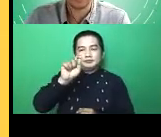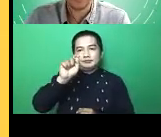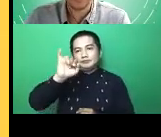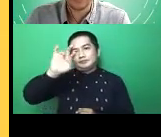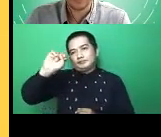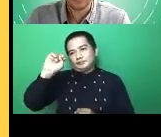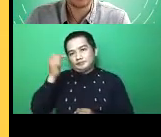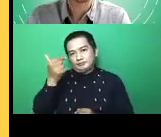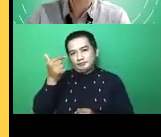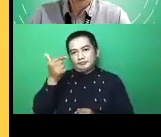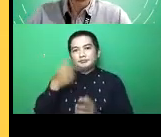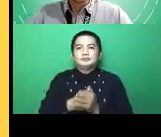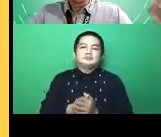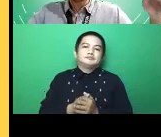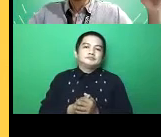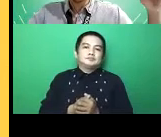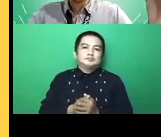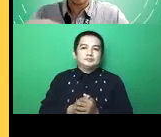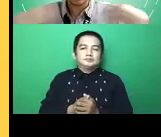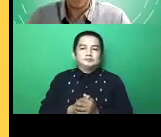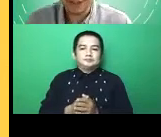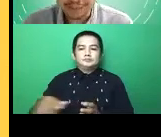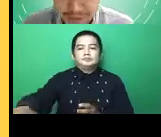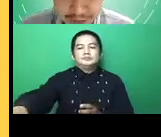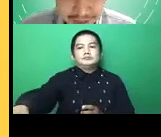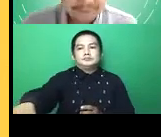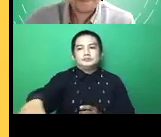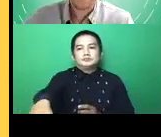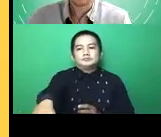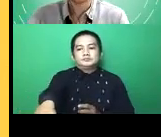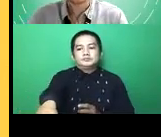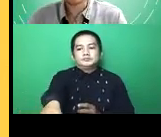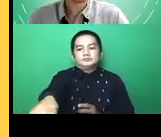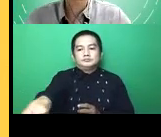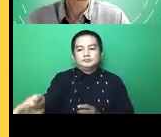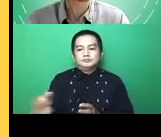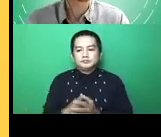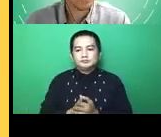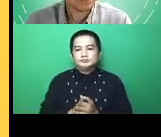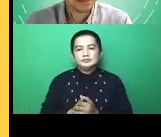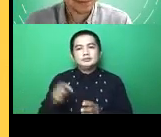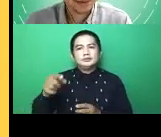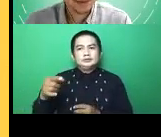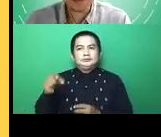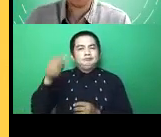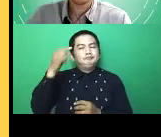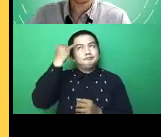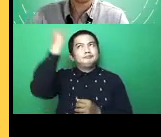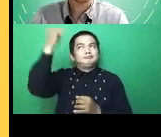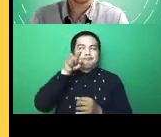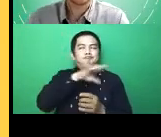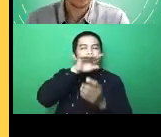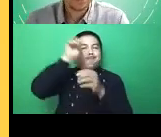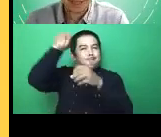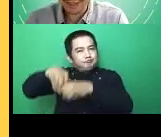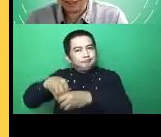on their name, I think. Okay, so to explain binder jetting, imagine you're at the beach, right? And you want to build a